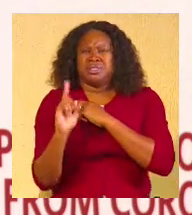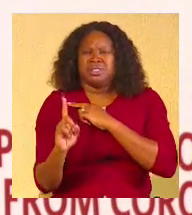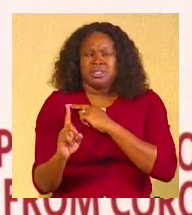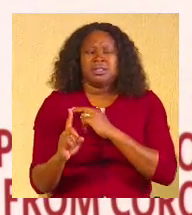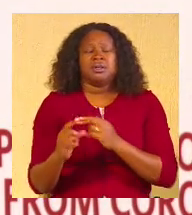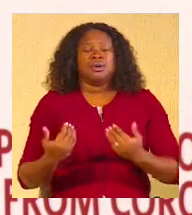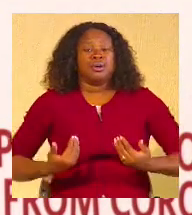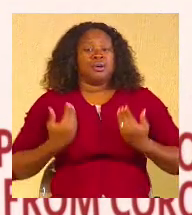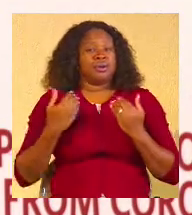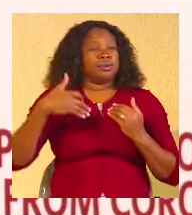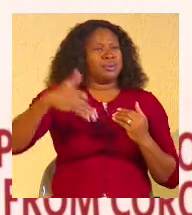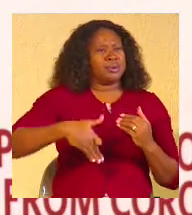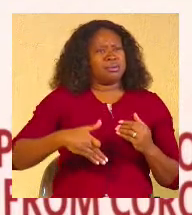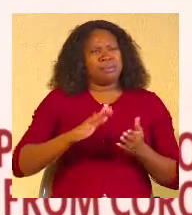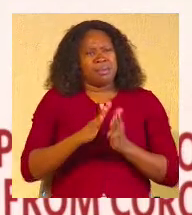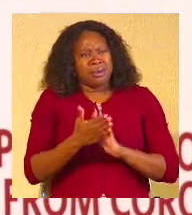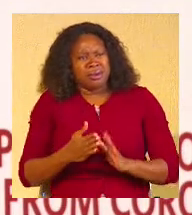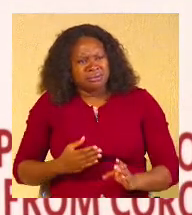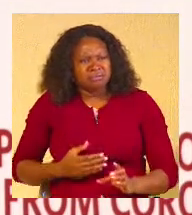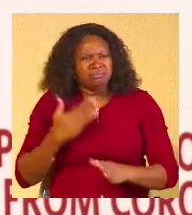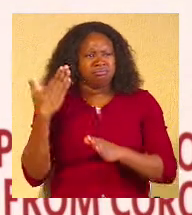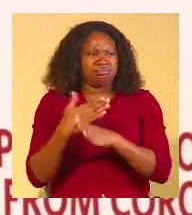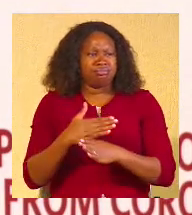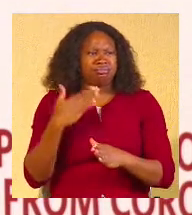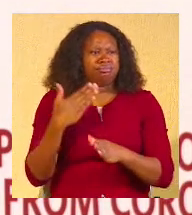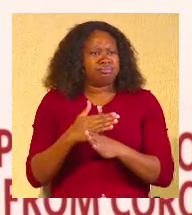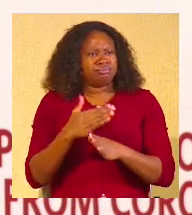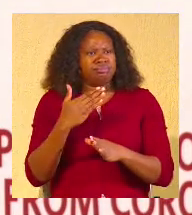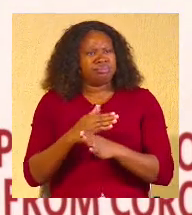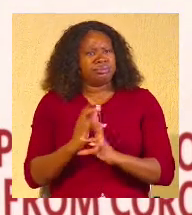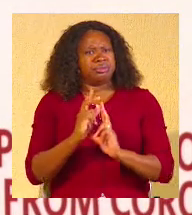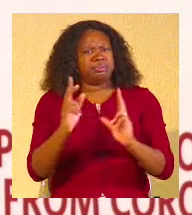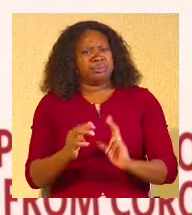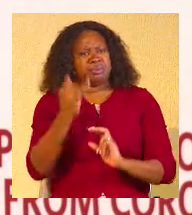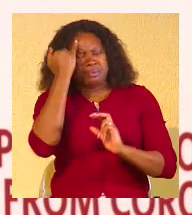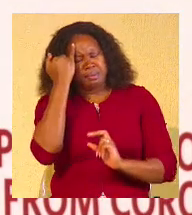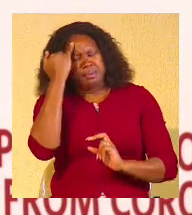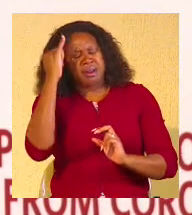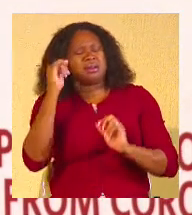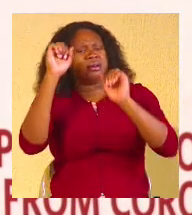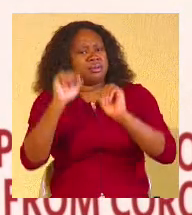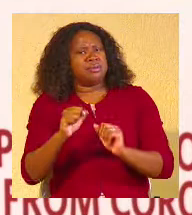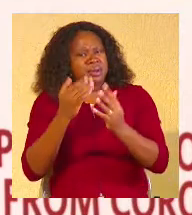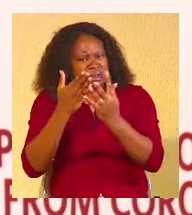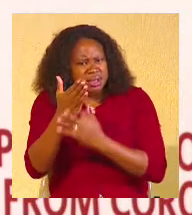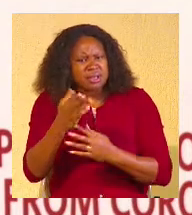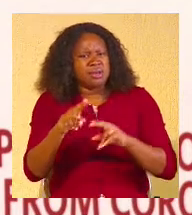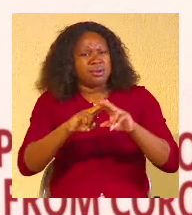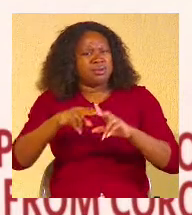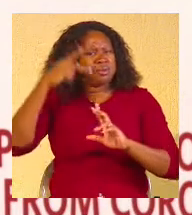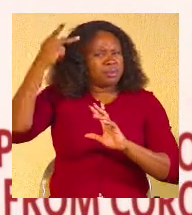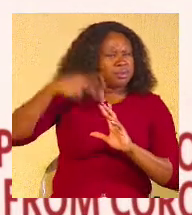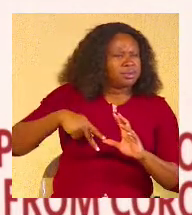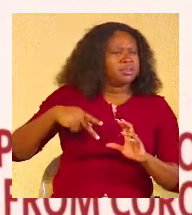functional, productive, and patriotic citizens who can access and exercise their